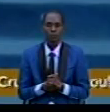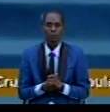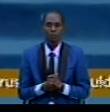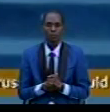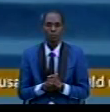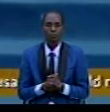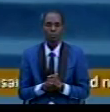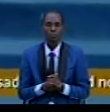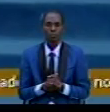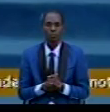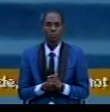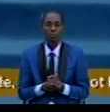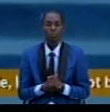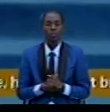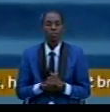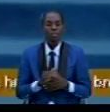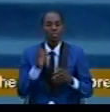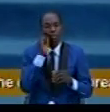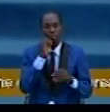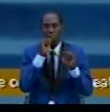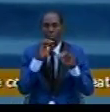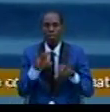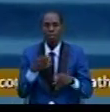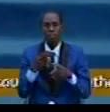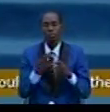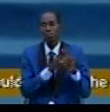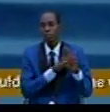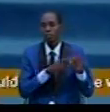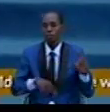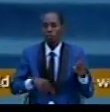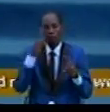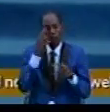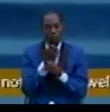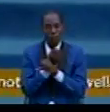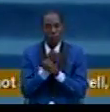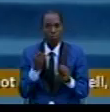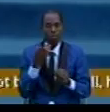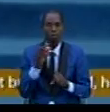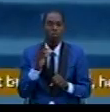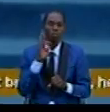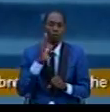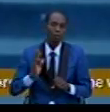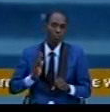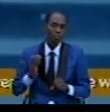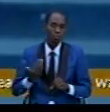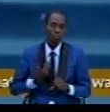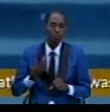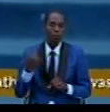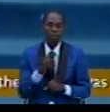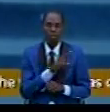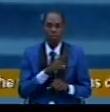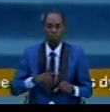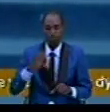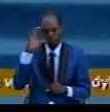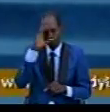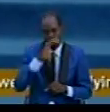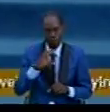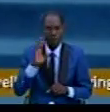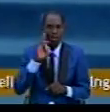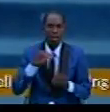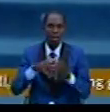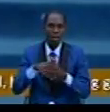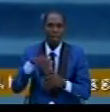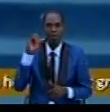1. I bless the name of the Lord for salvation of my soul. The Lord sought me in